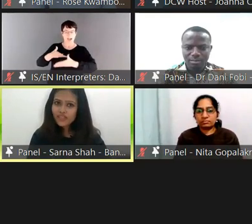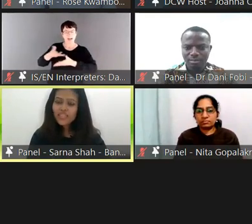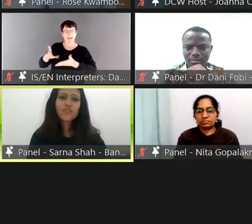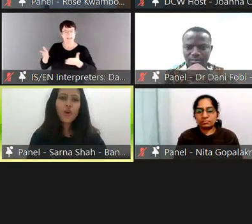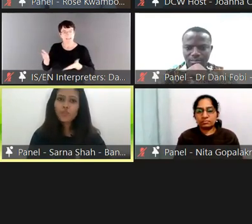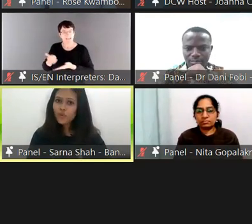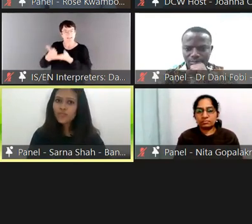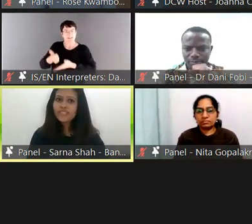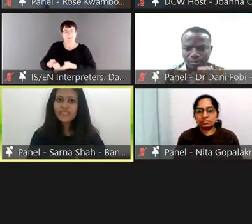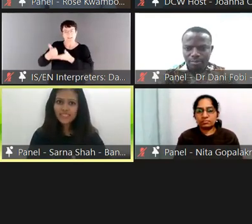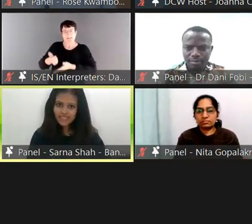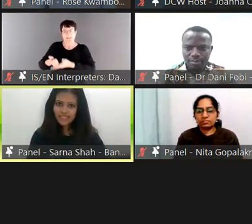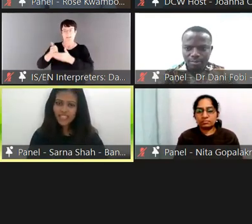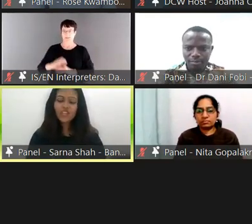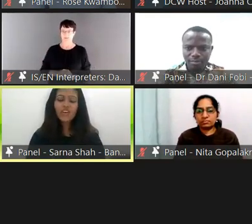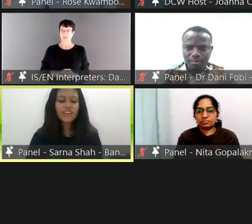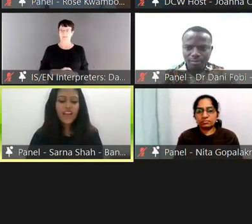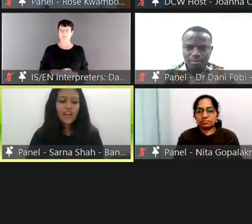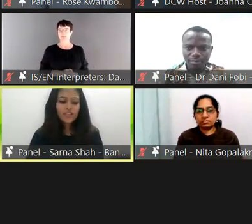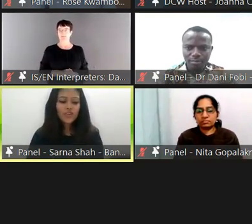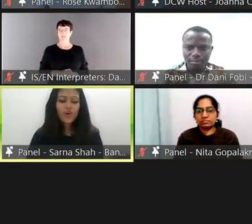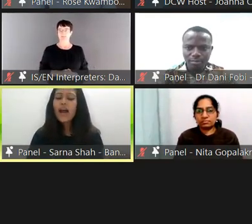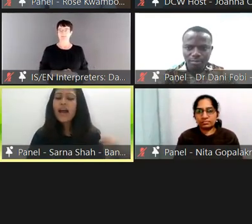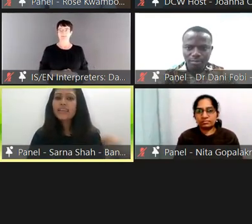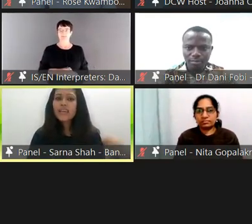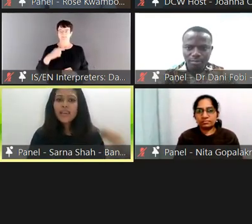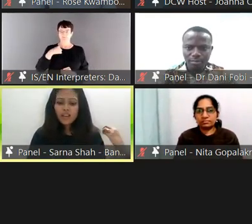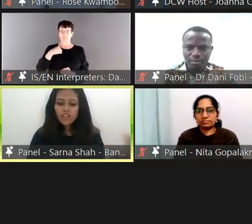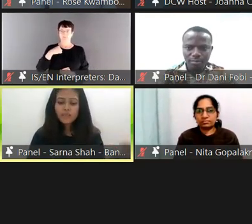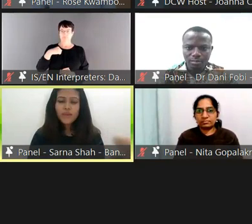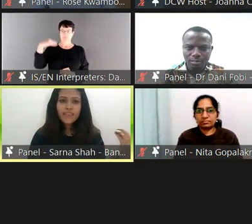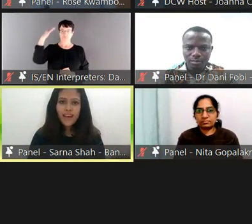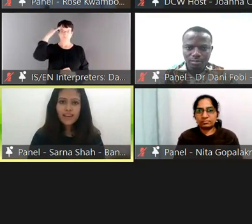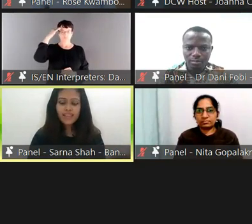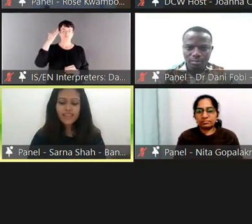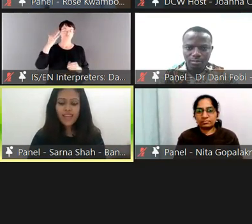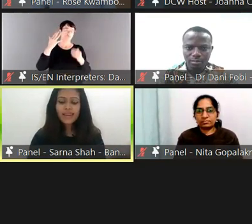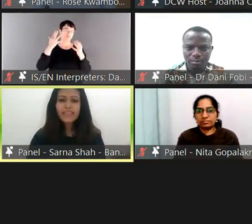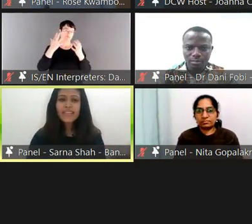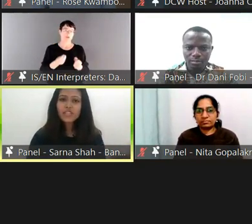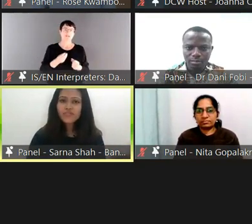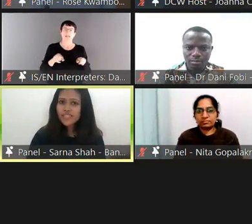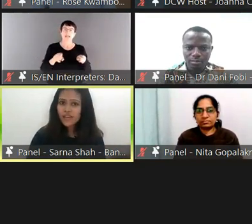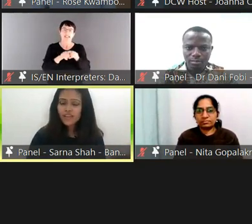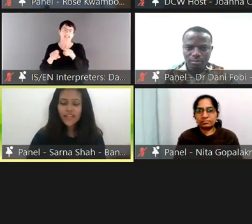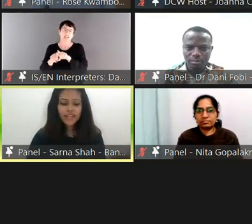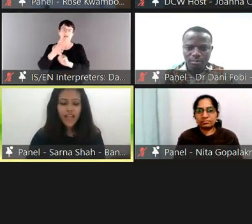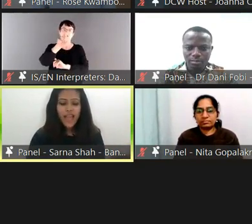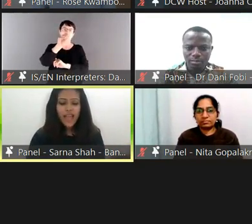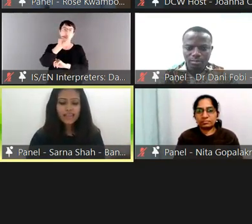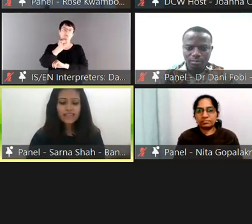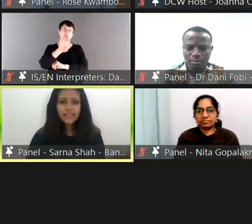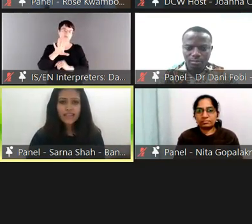of deafness from Rose's session. So I lost my hearing at the age of